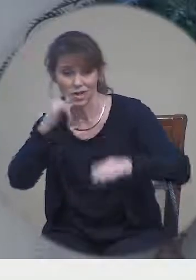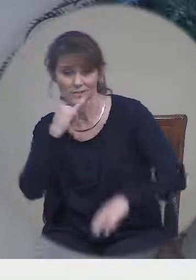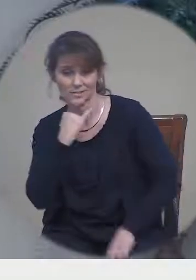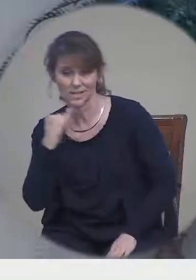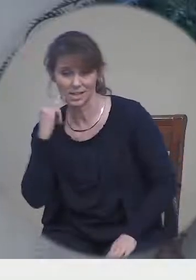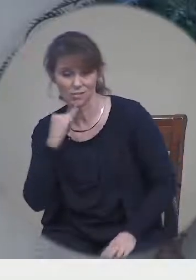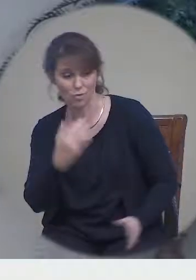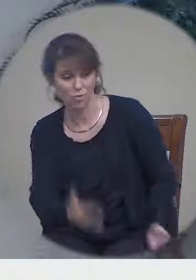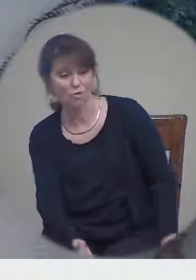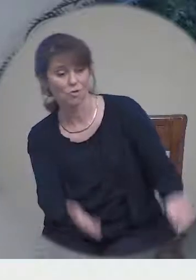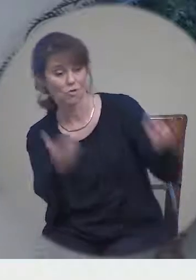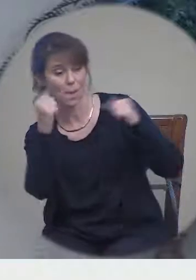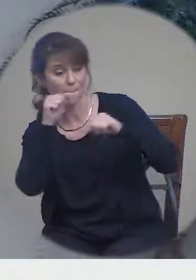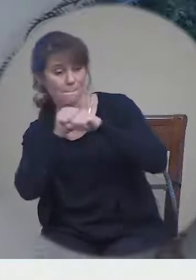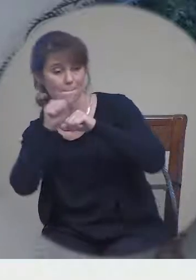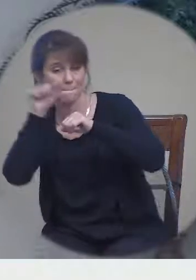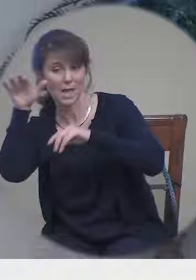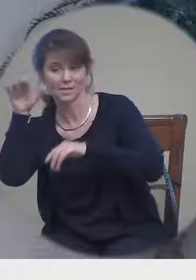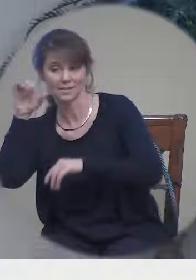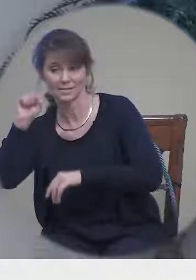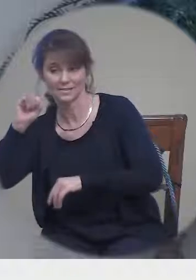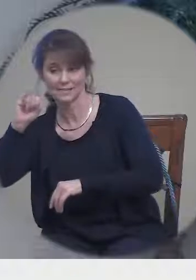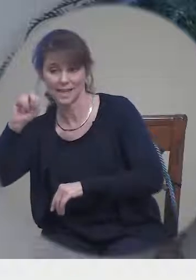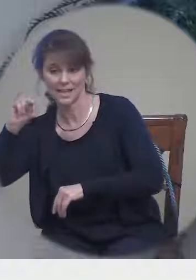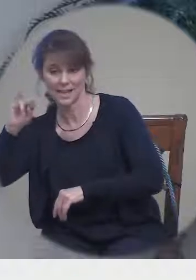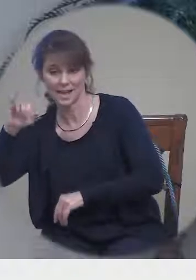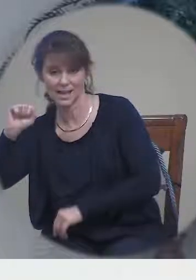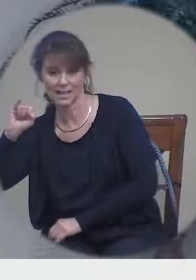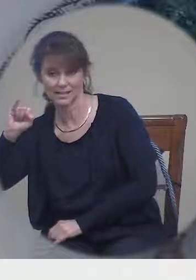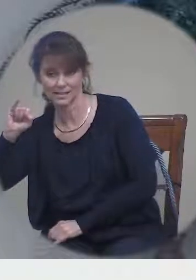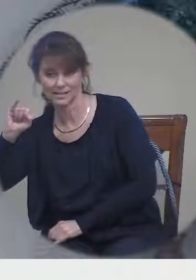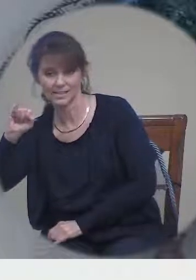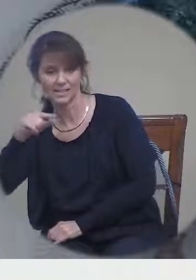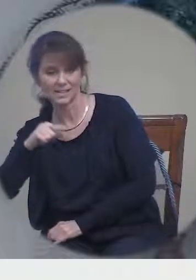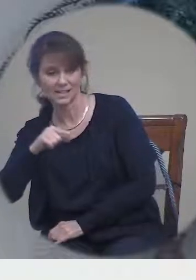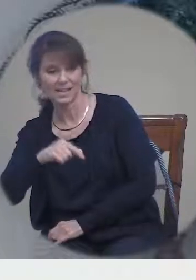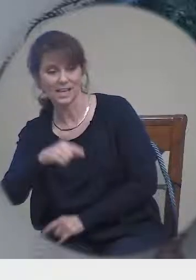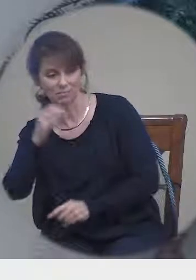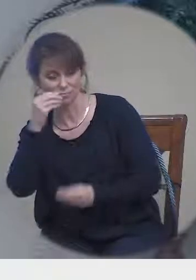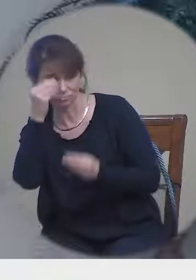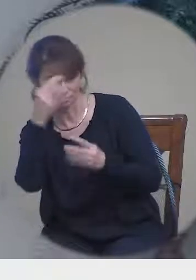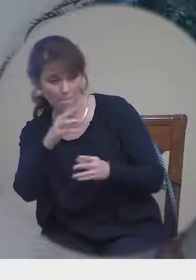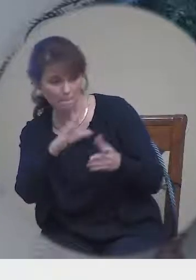to Mount Sinai. He told Moses, get your people